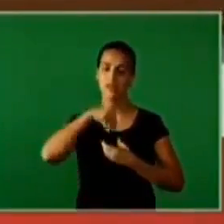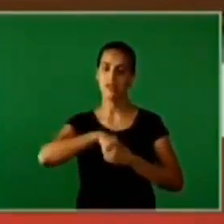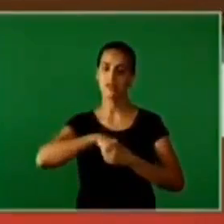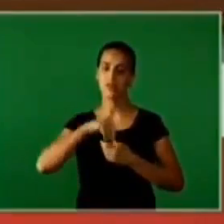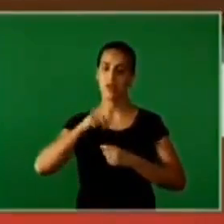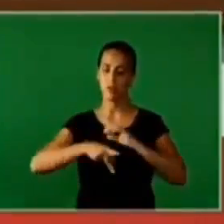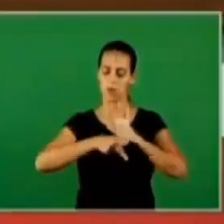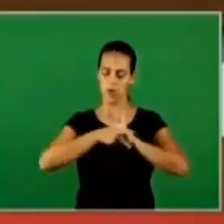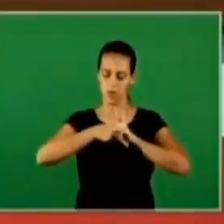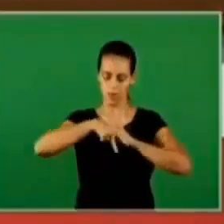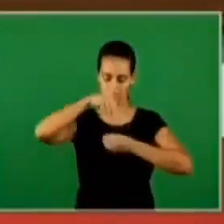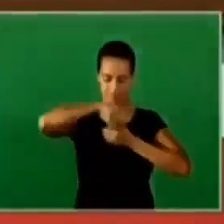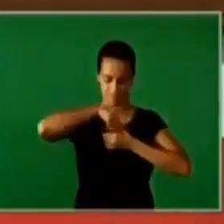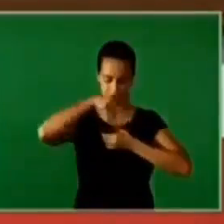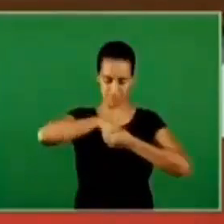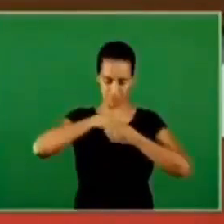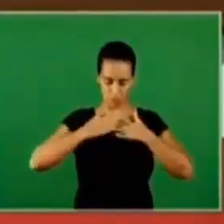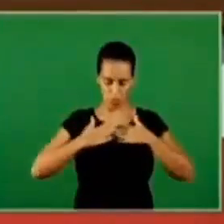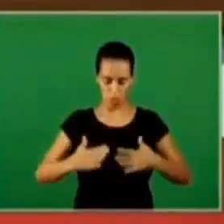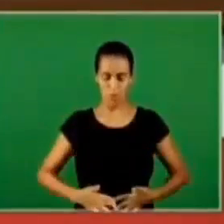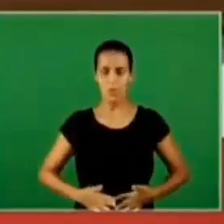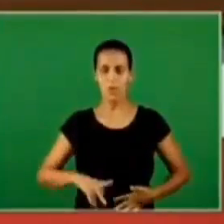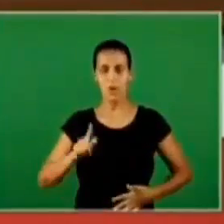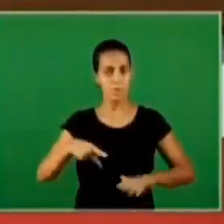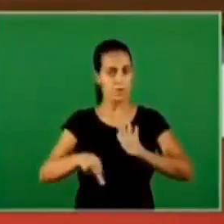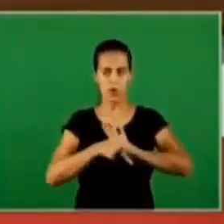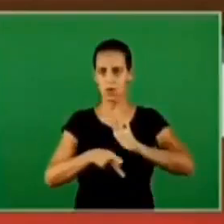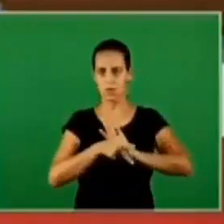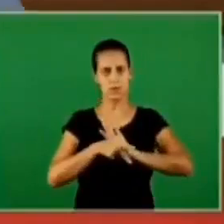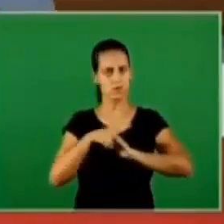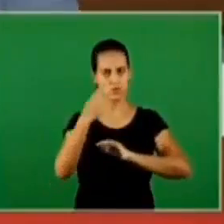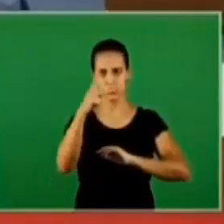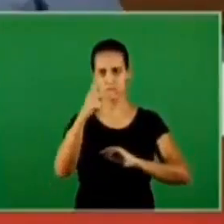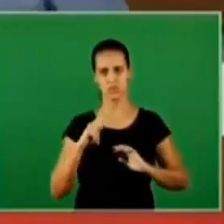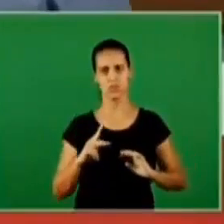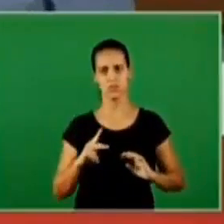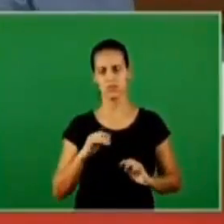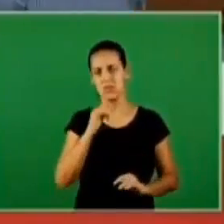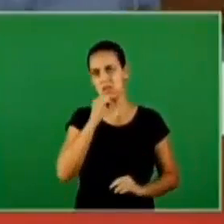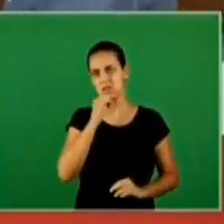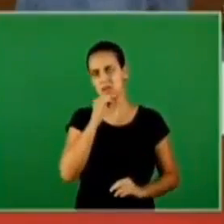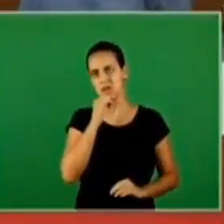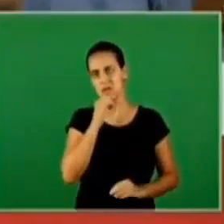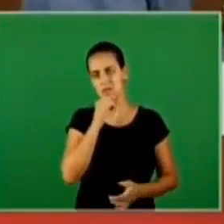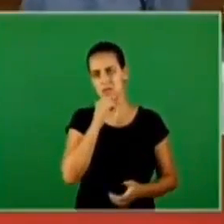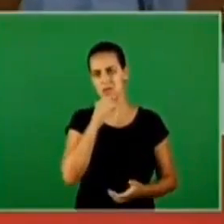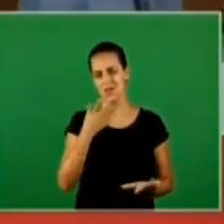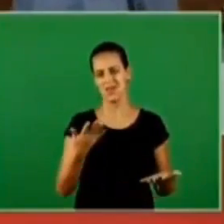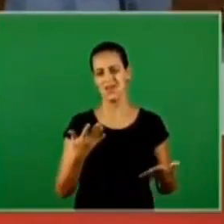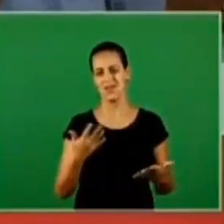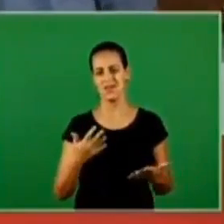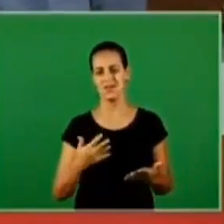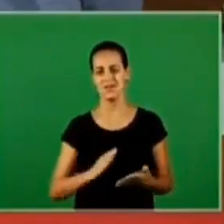that you have belongs to your own body. It exists. You cannot say, oh,